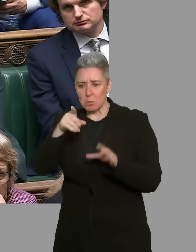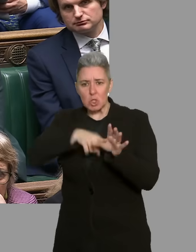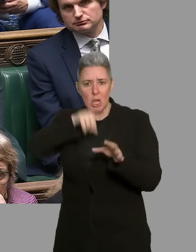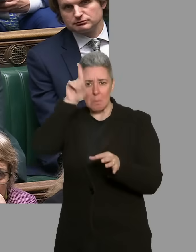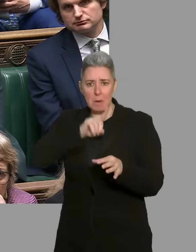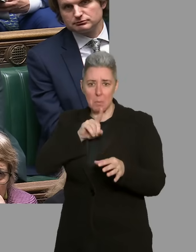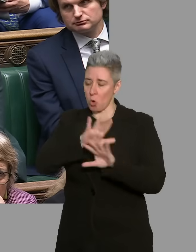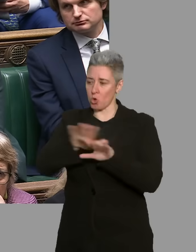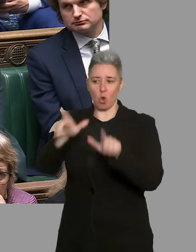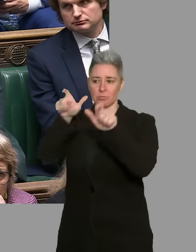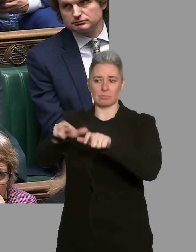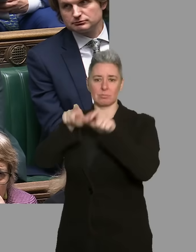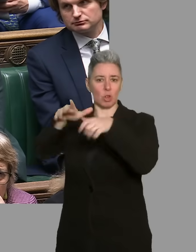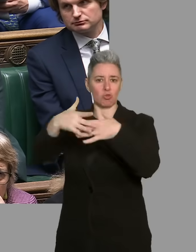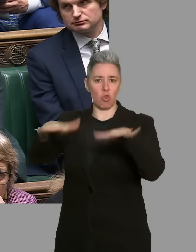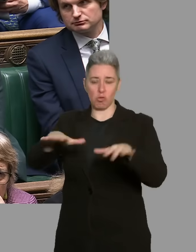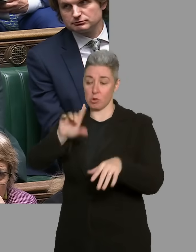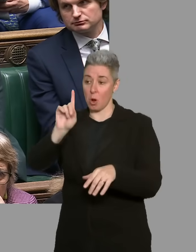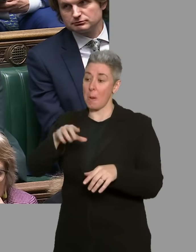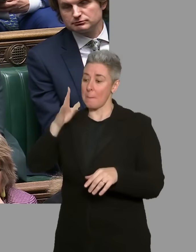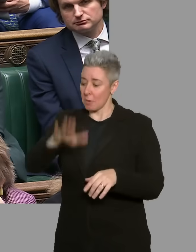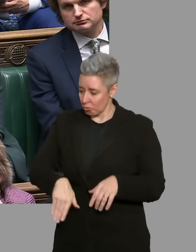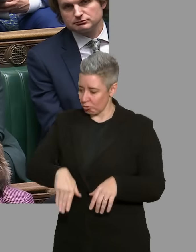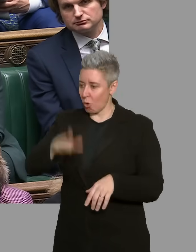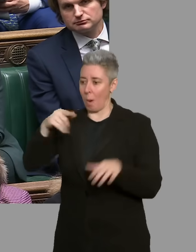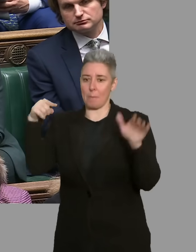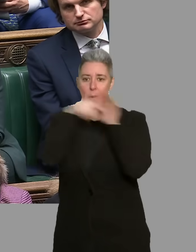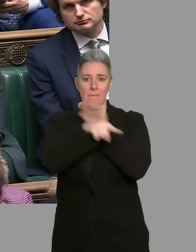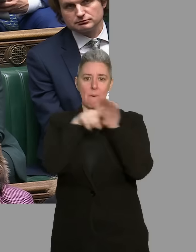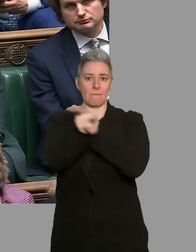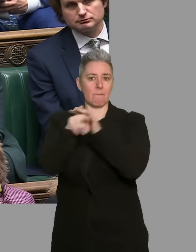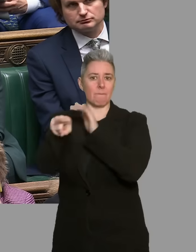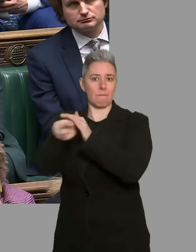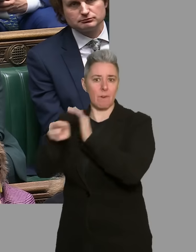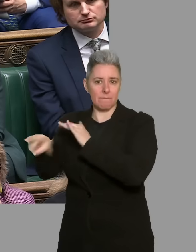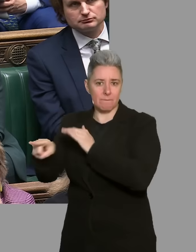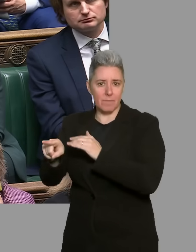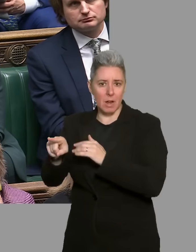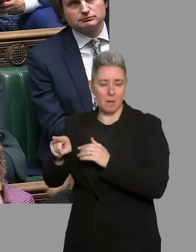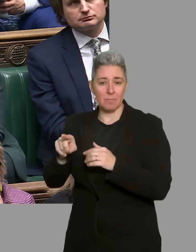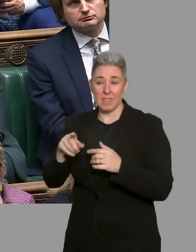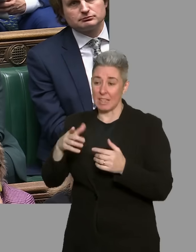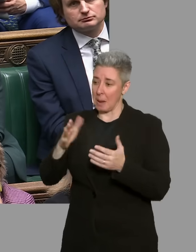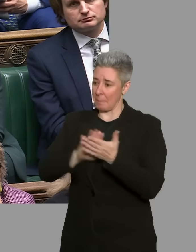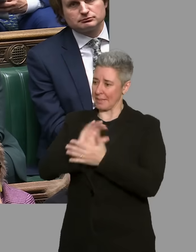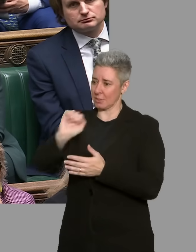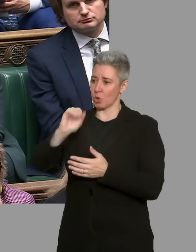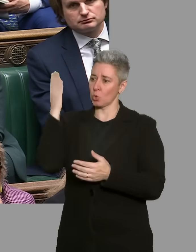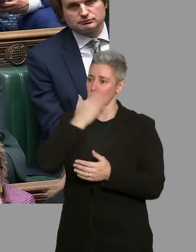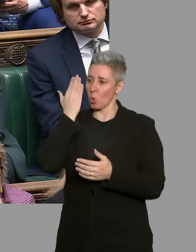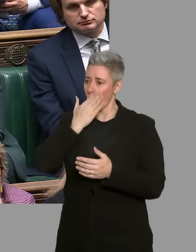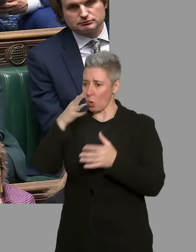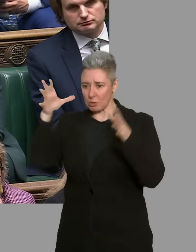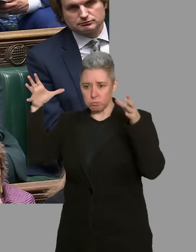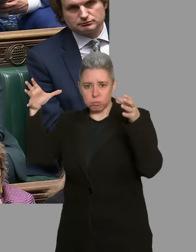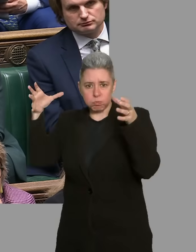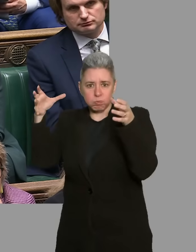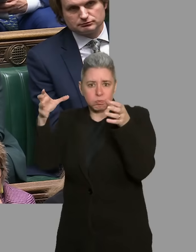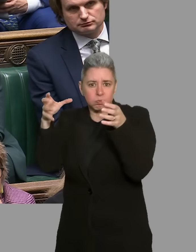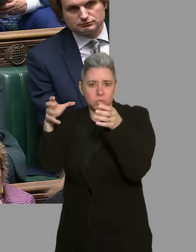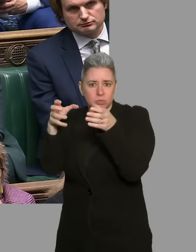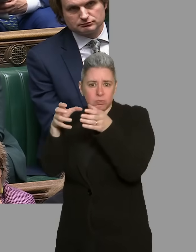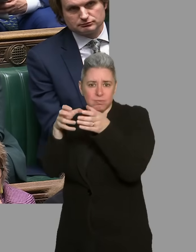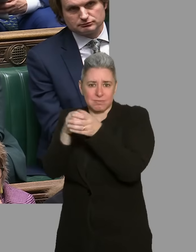Rural depopulation and youth emigration are two sides of the same story: lack of opportunity. We have a